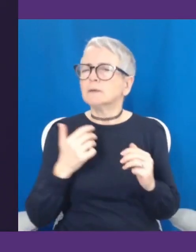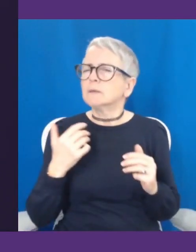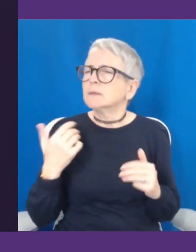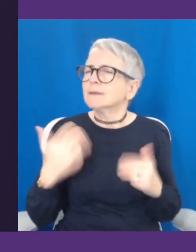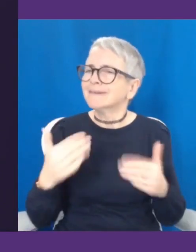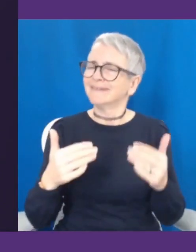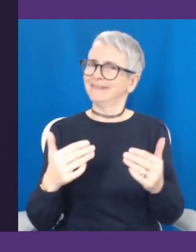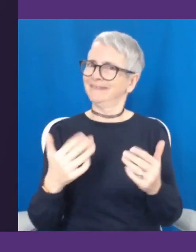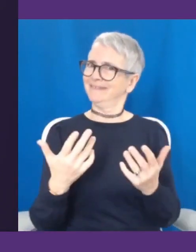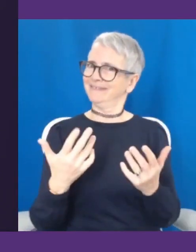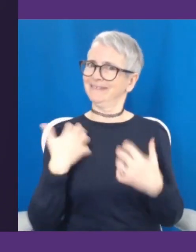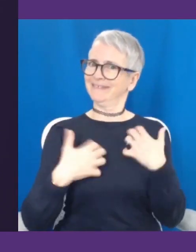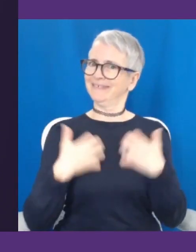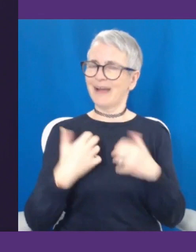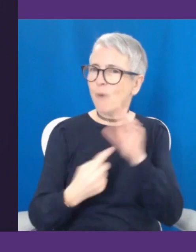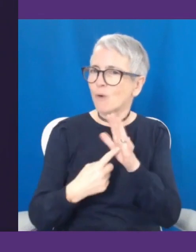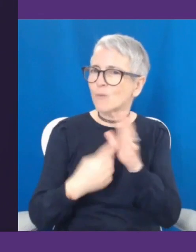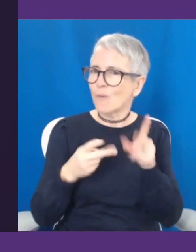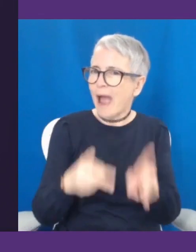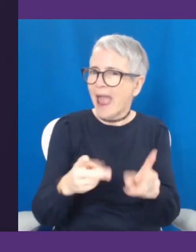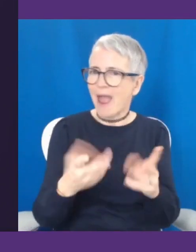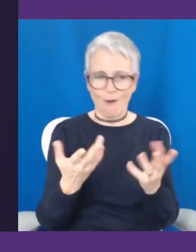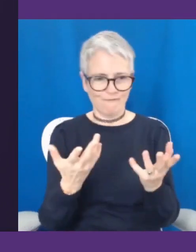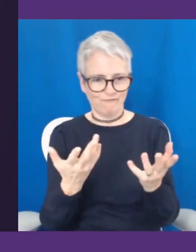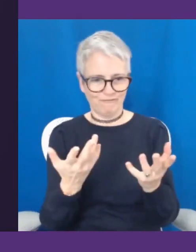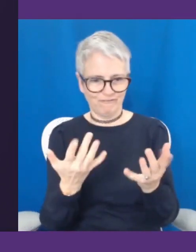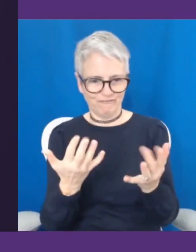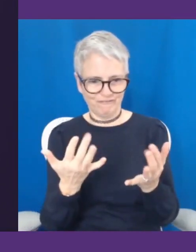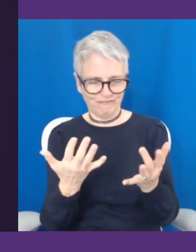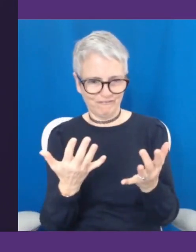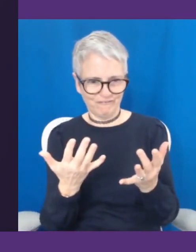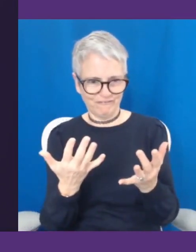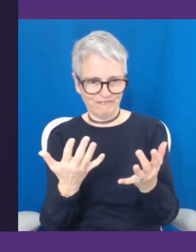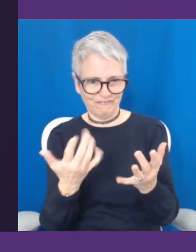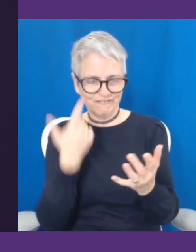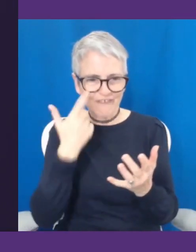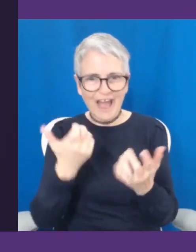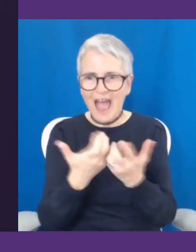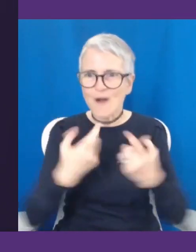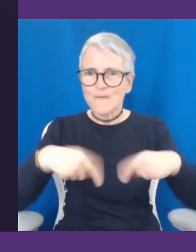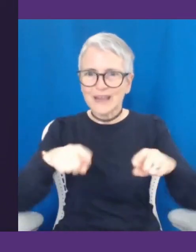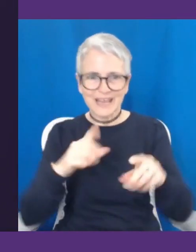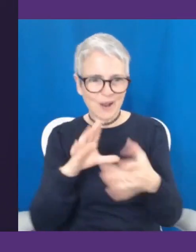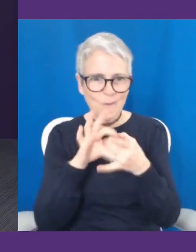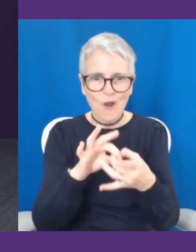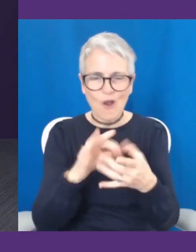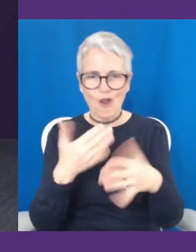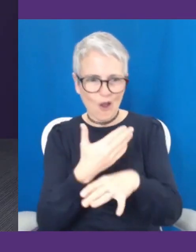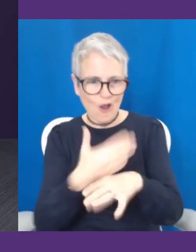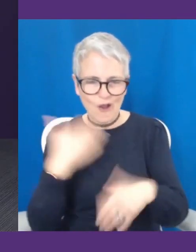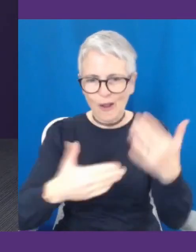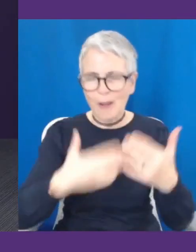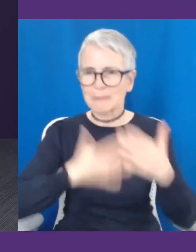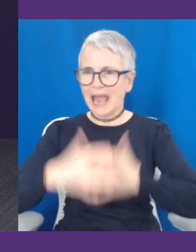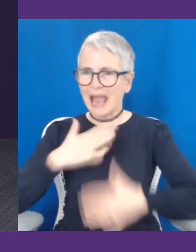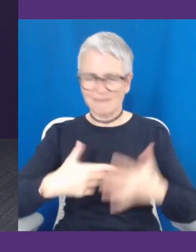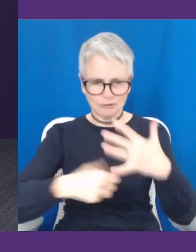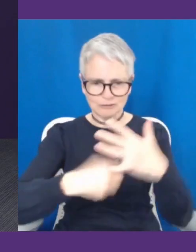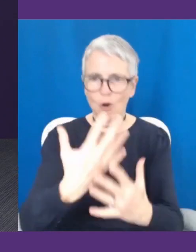to really dial in how we want to behave, how we want to teach, how we want to grow. Brilliant, fantastic, thank you.